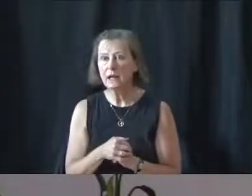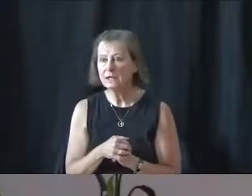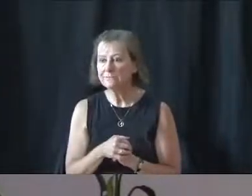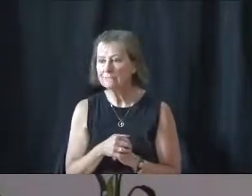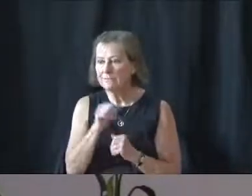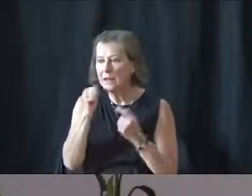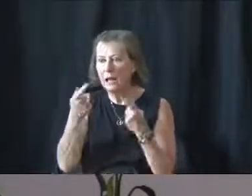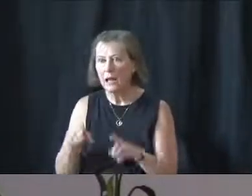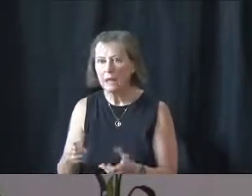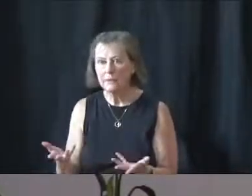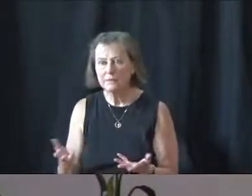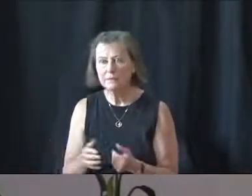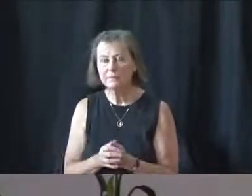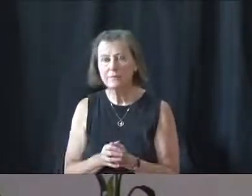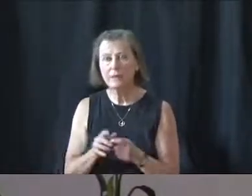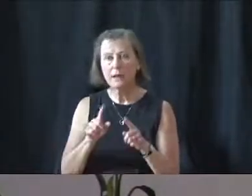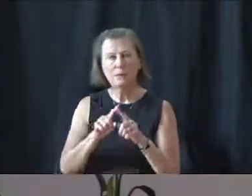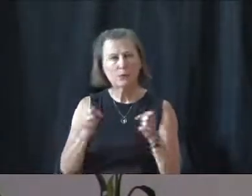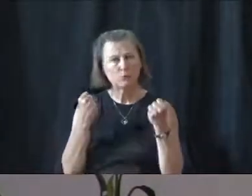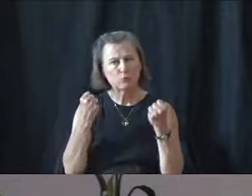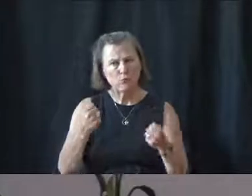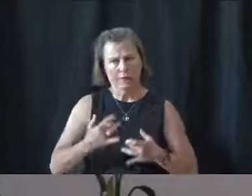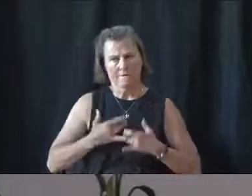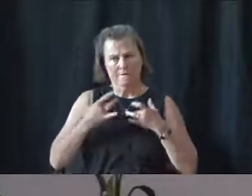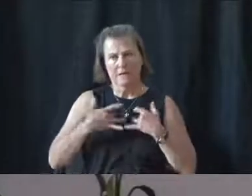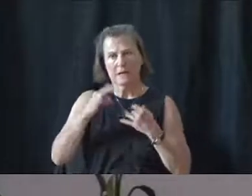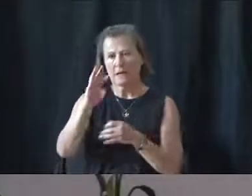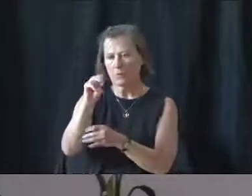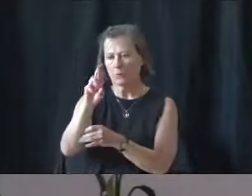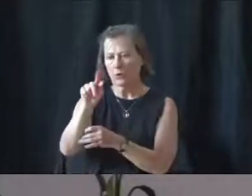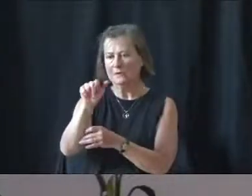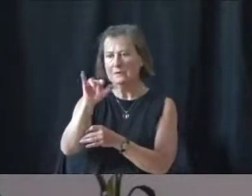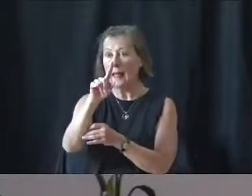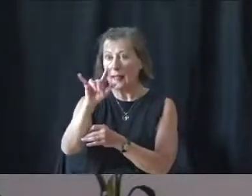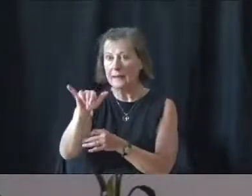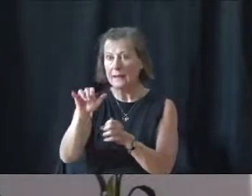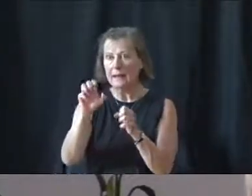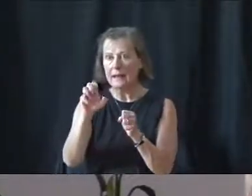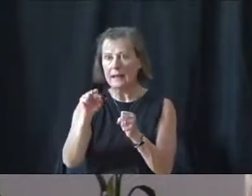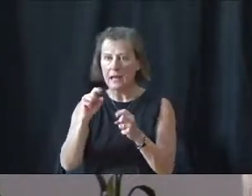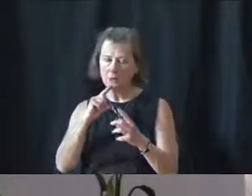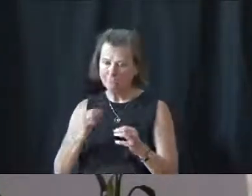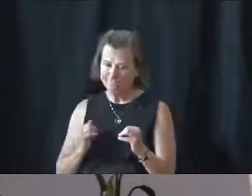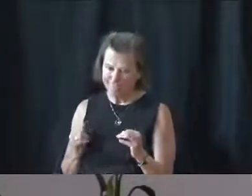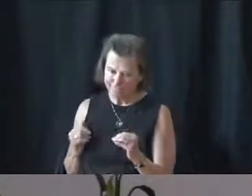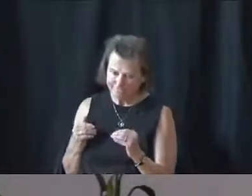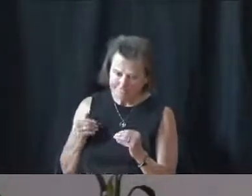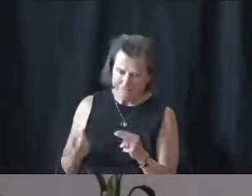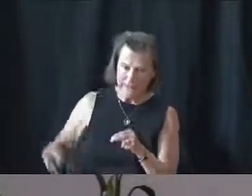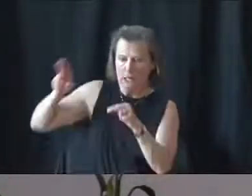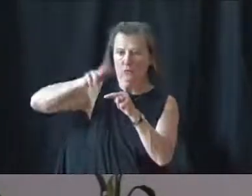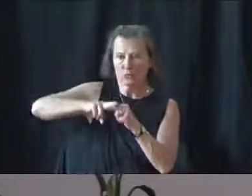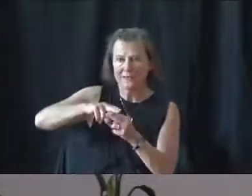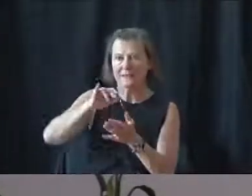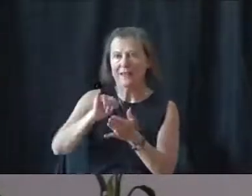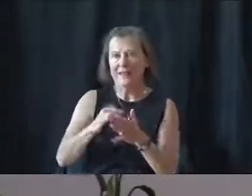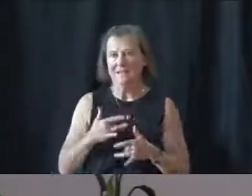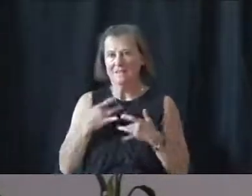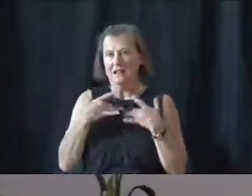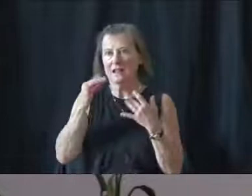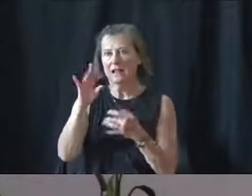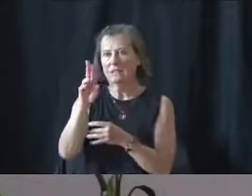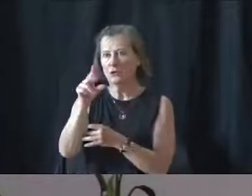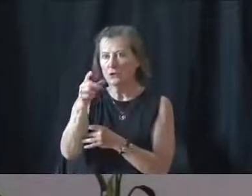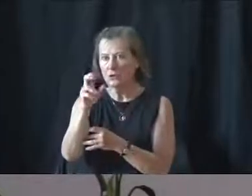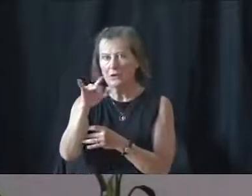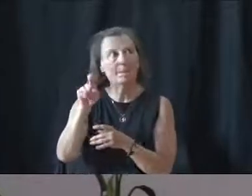But a vivid sense of mortality can galvanize that sense of urgency. It makes us feel, why, it's got